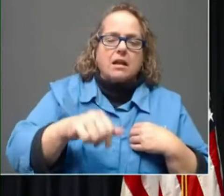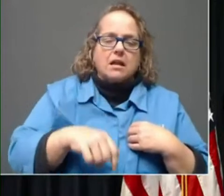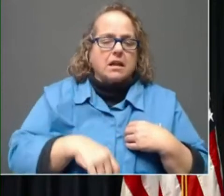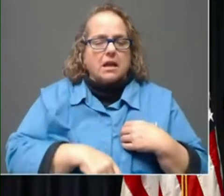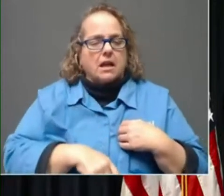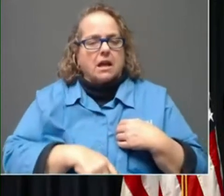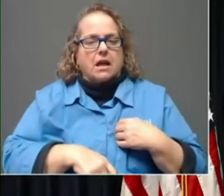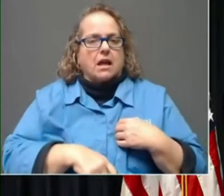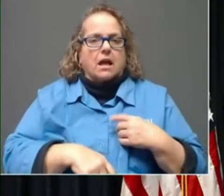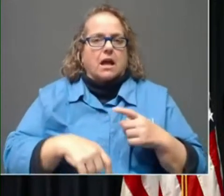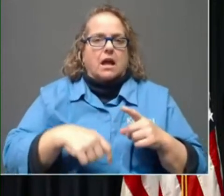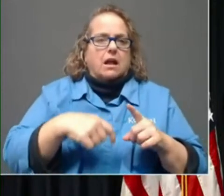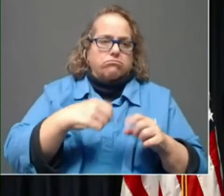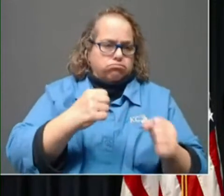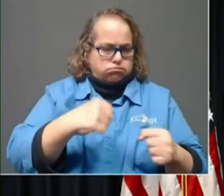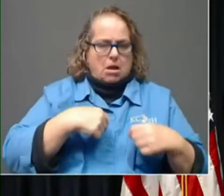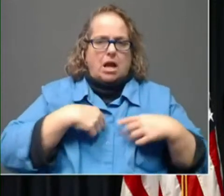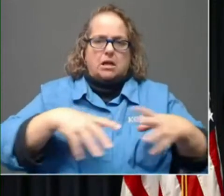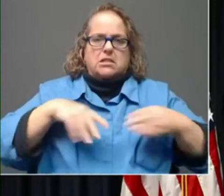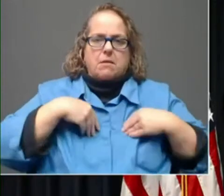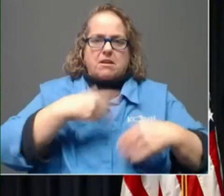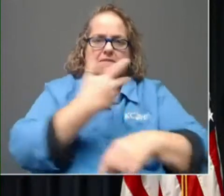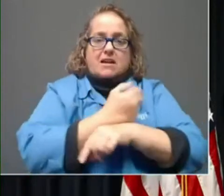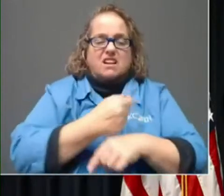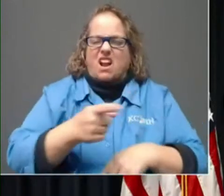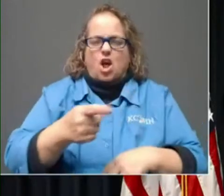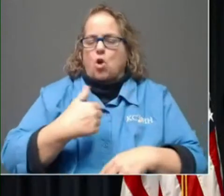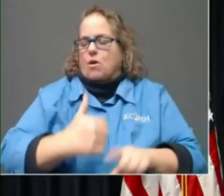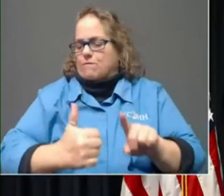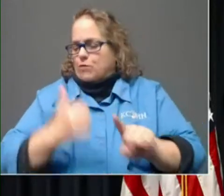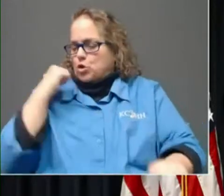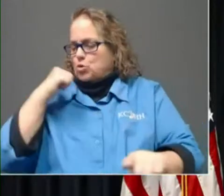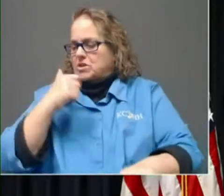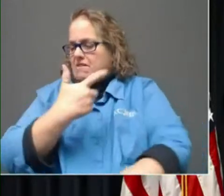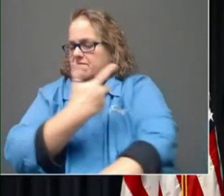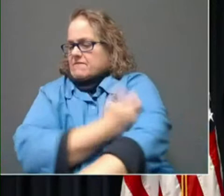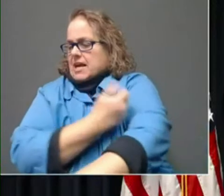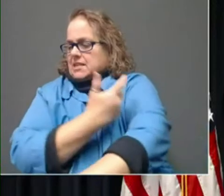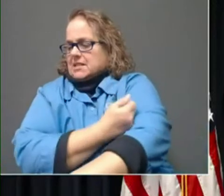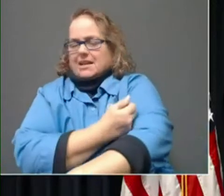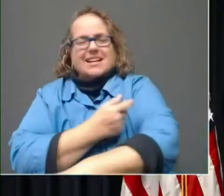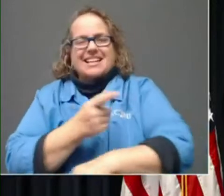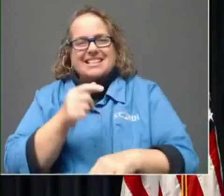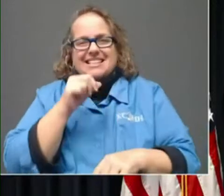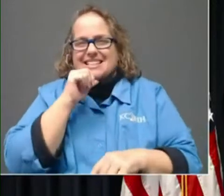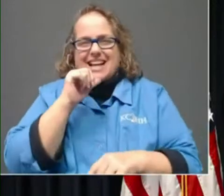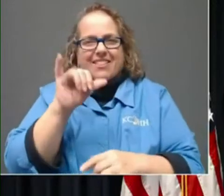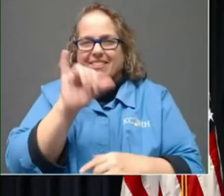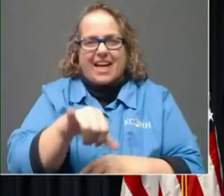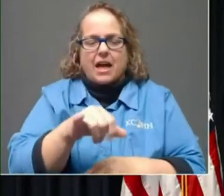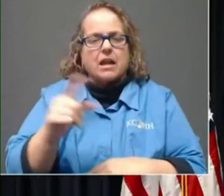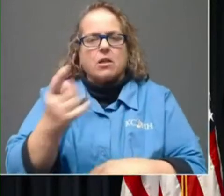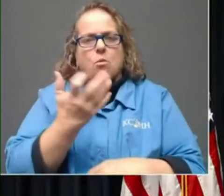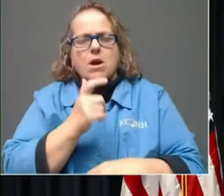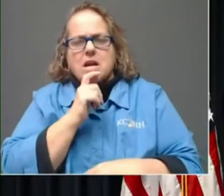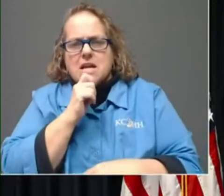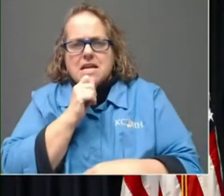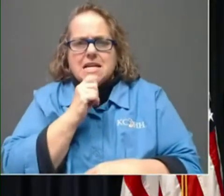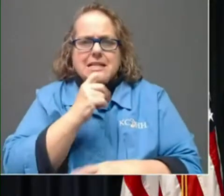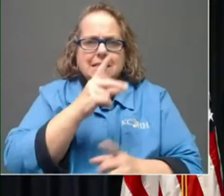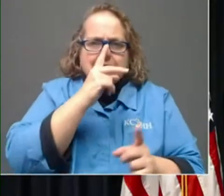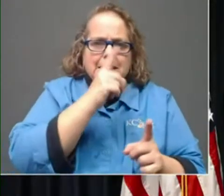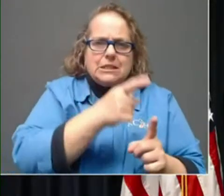that are anti-vaccine. There are some that are just nervous. There are some that want to talk to their doctor about their own conditions, and there are some that want to see other people take